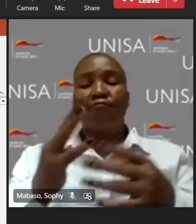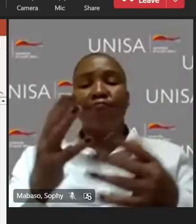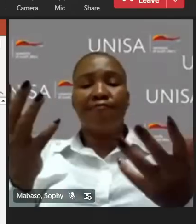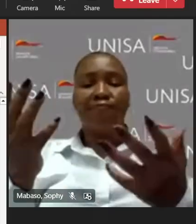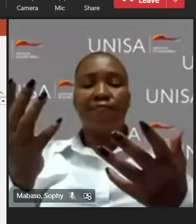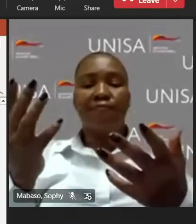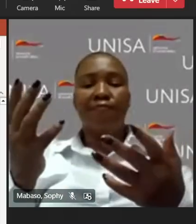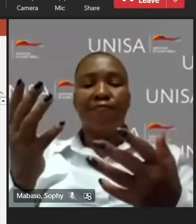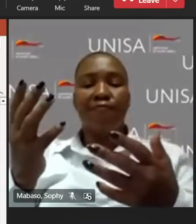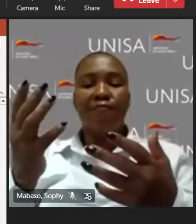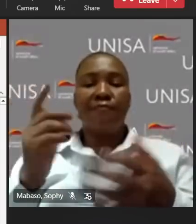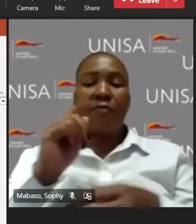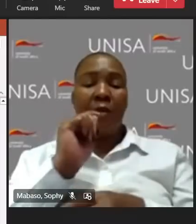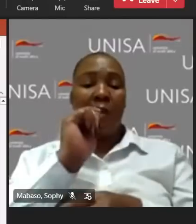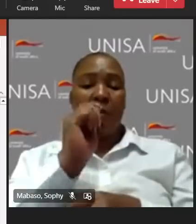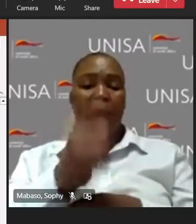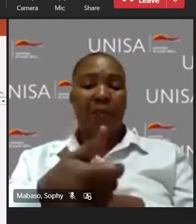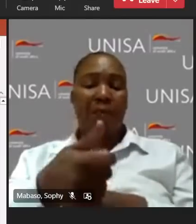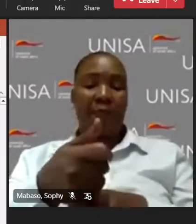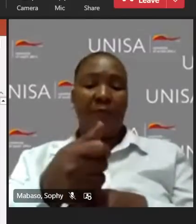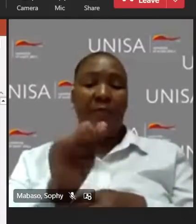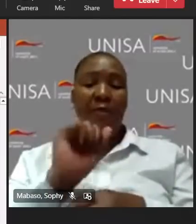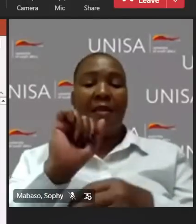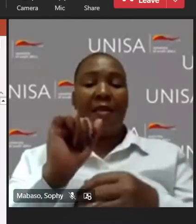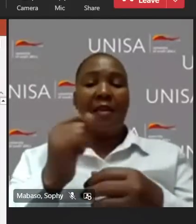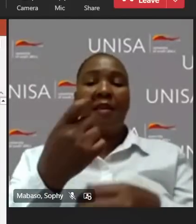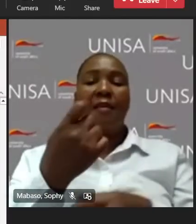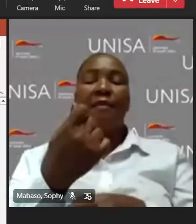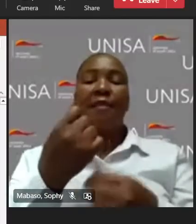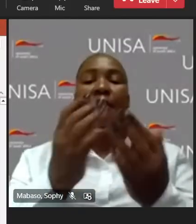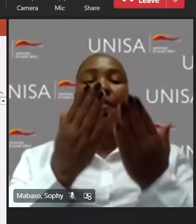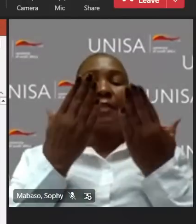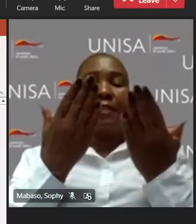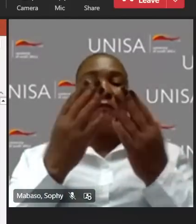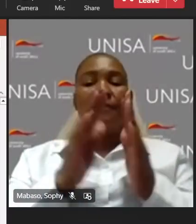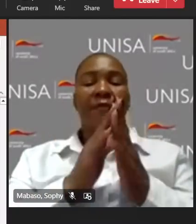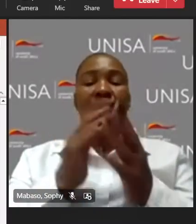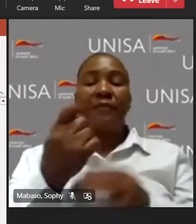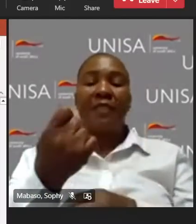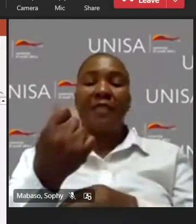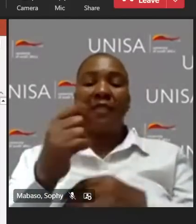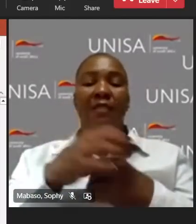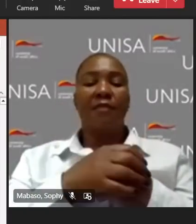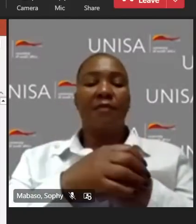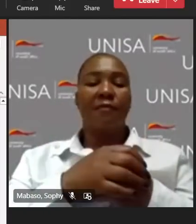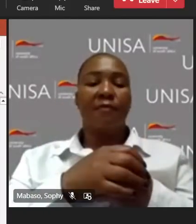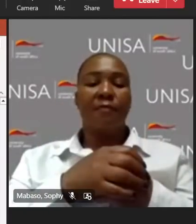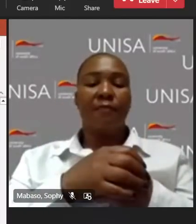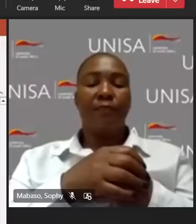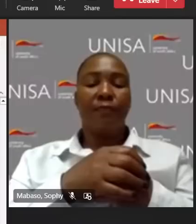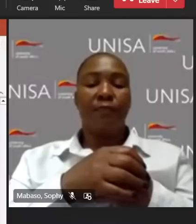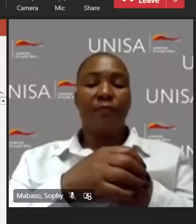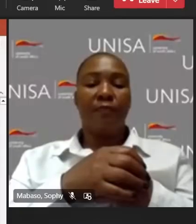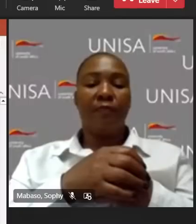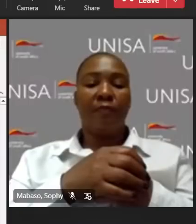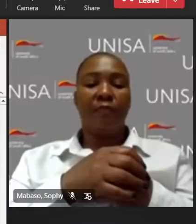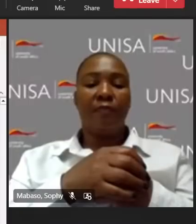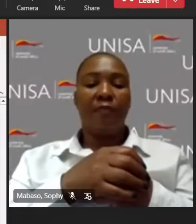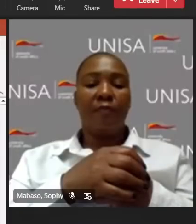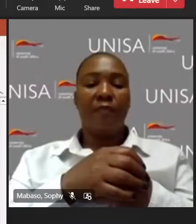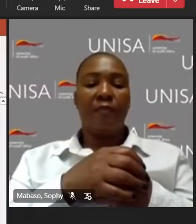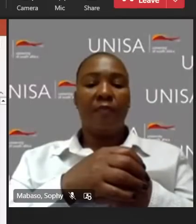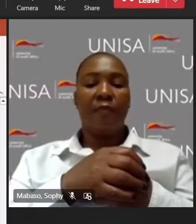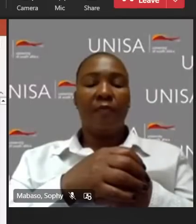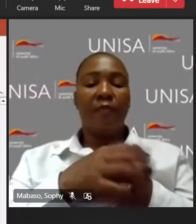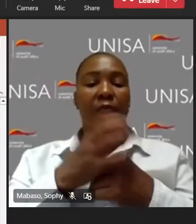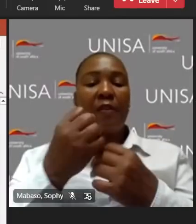pay their fees as per the statement. We have different types